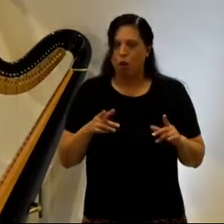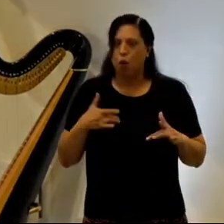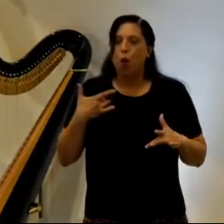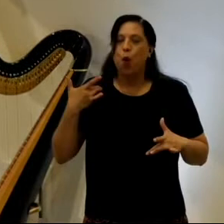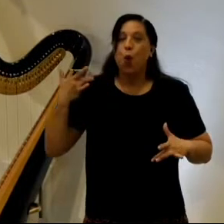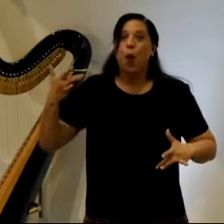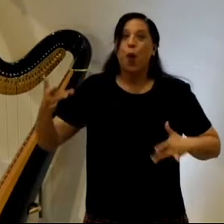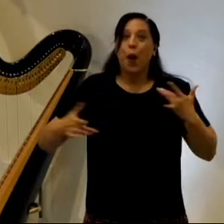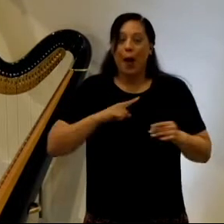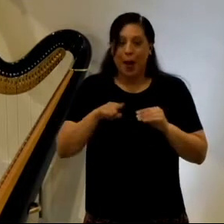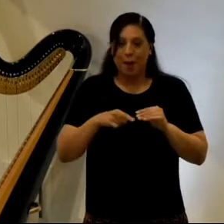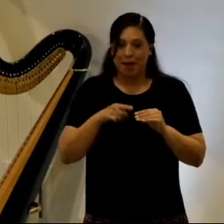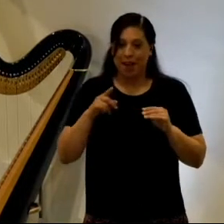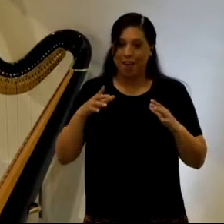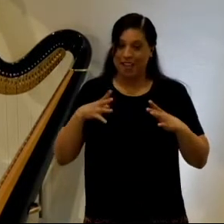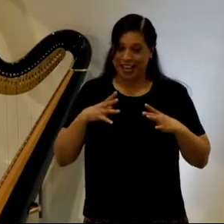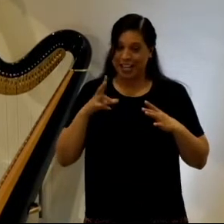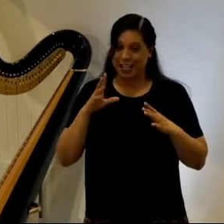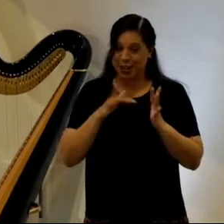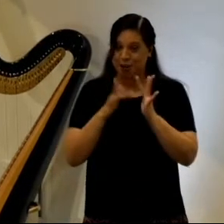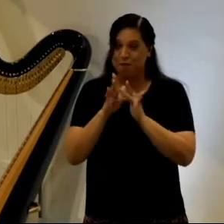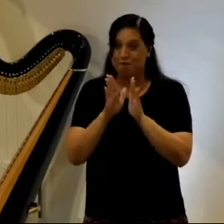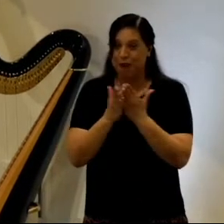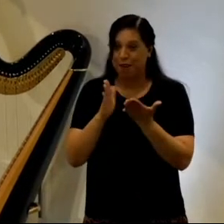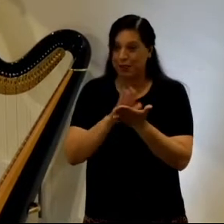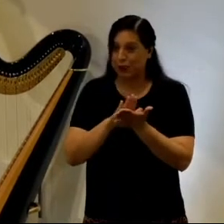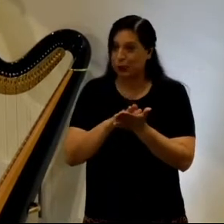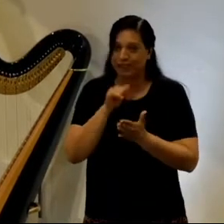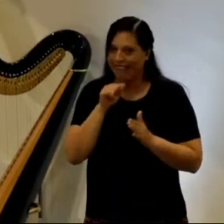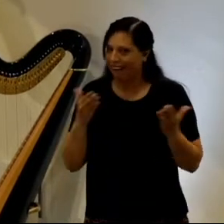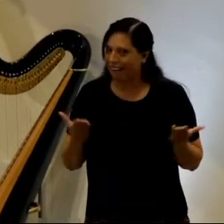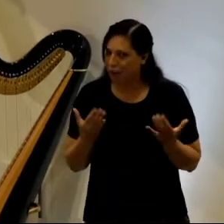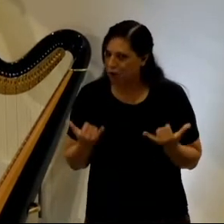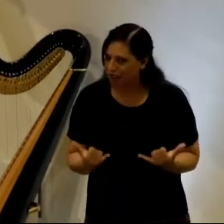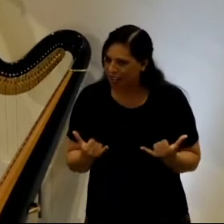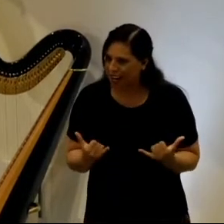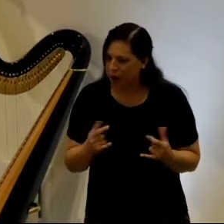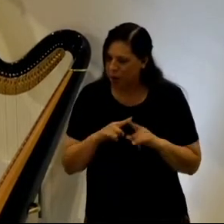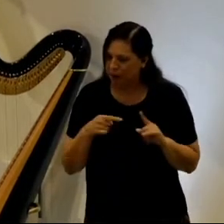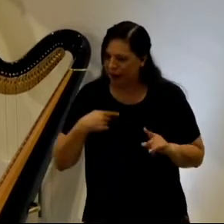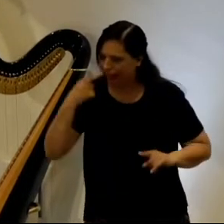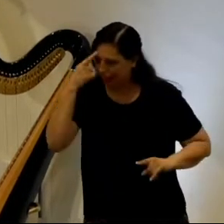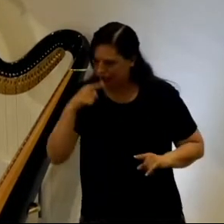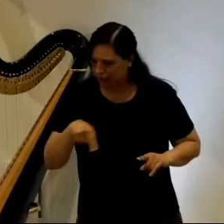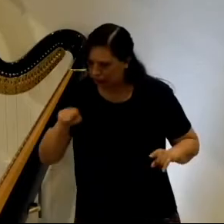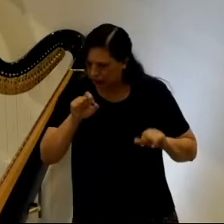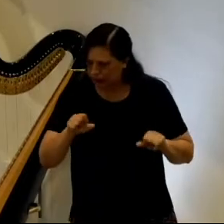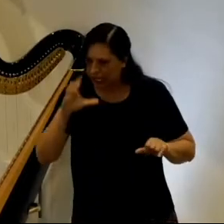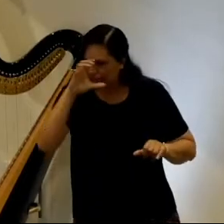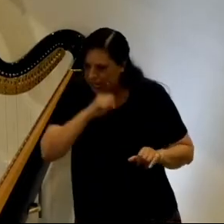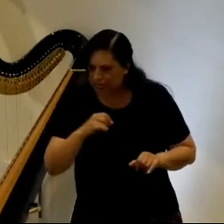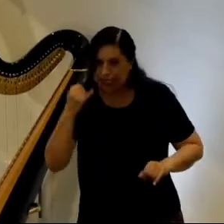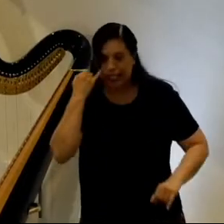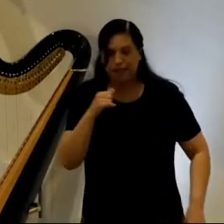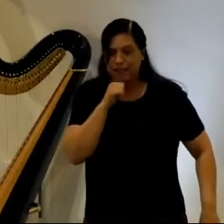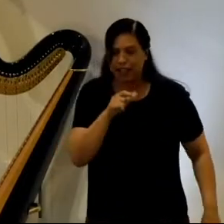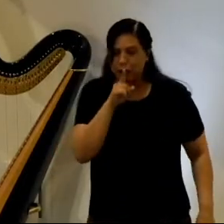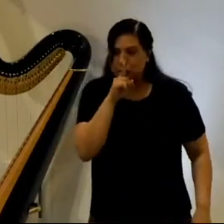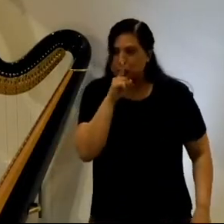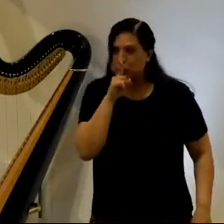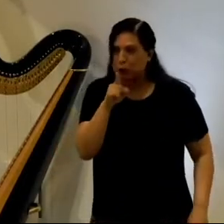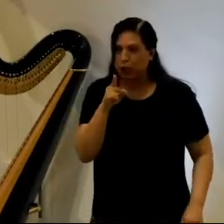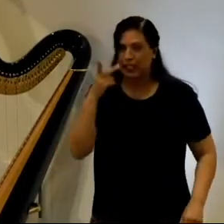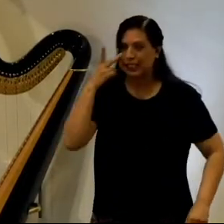about Vacation Bible School. She's not in the room right now, but I think you can guess who she is. But in case you're not sure, check out